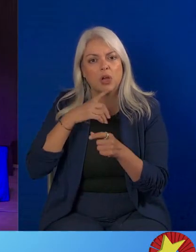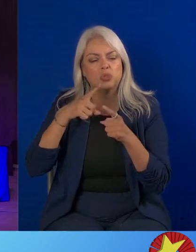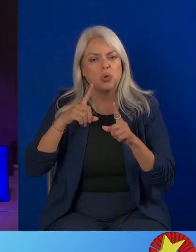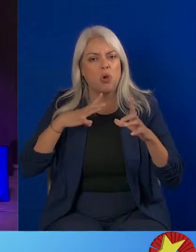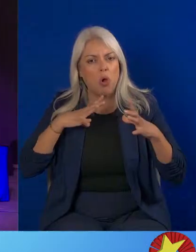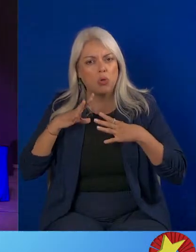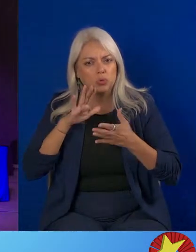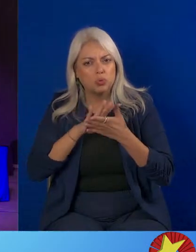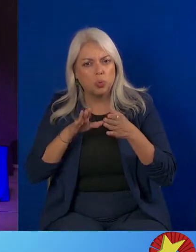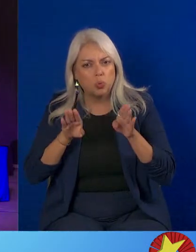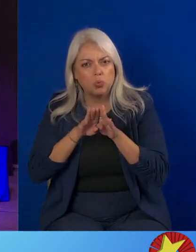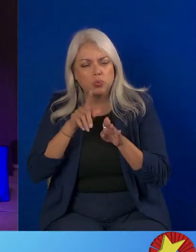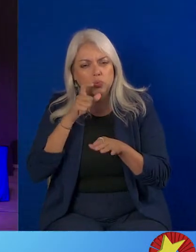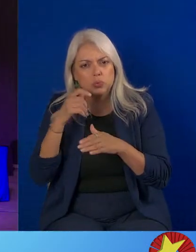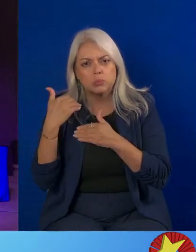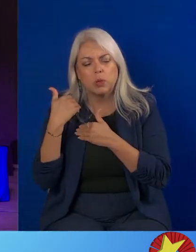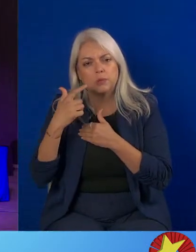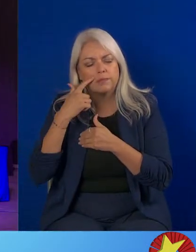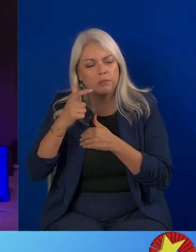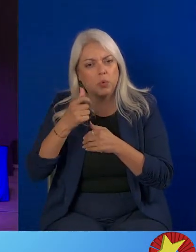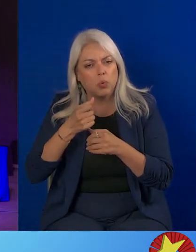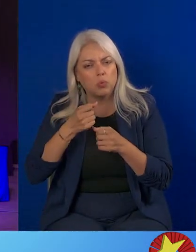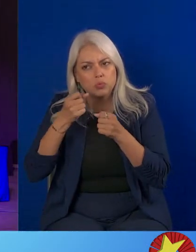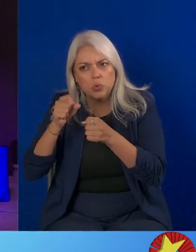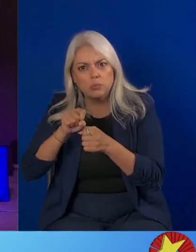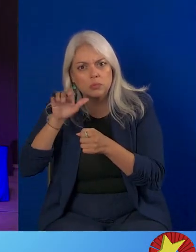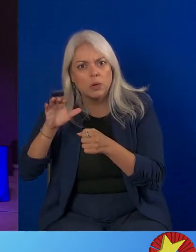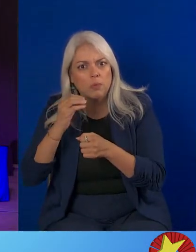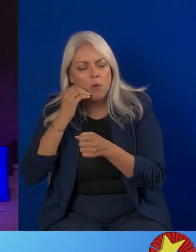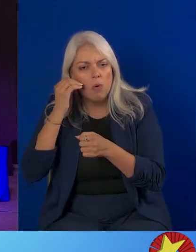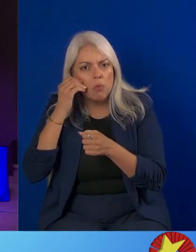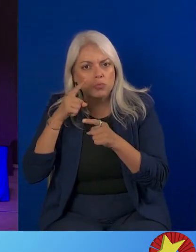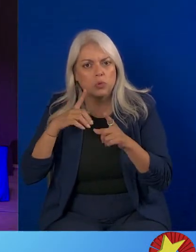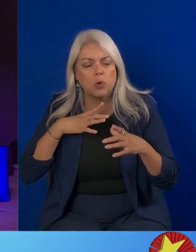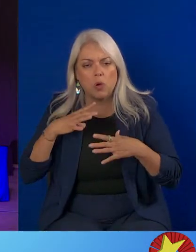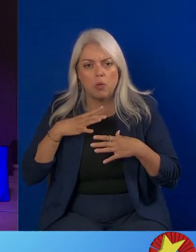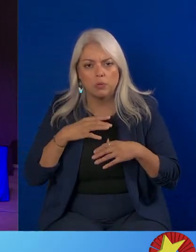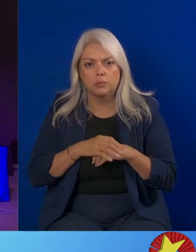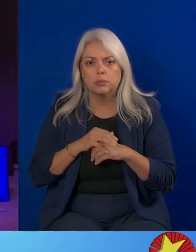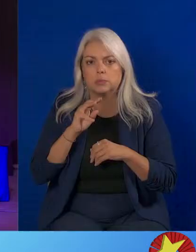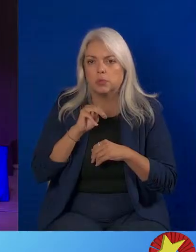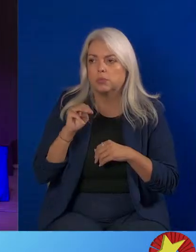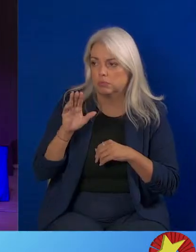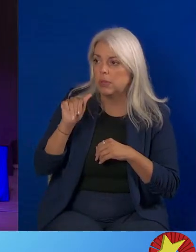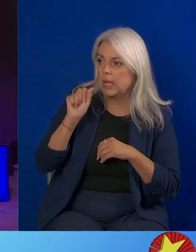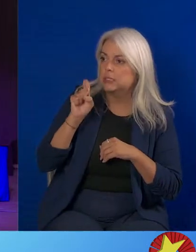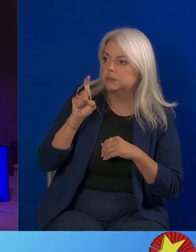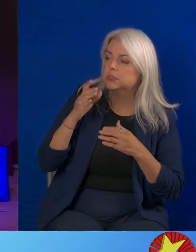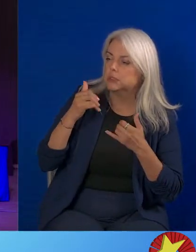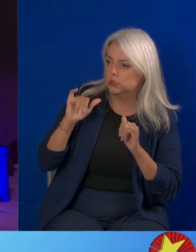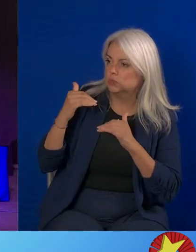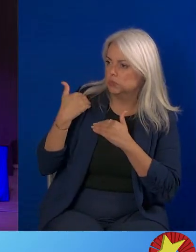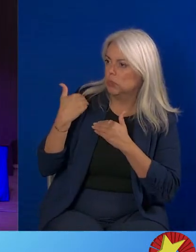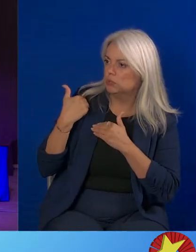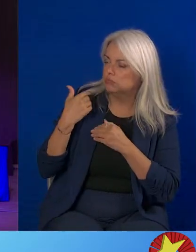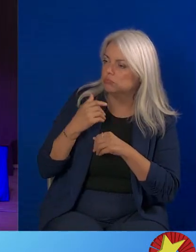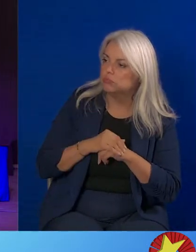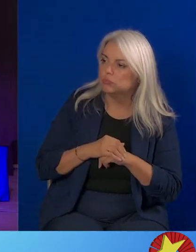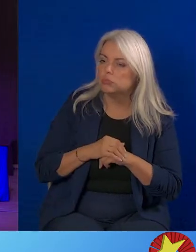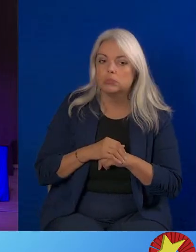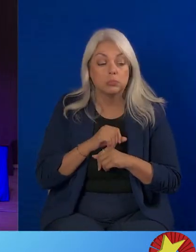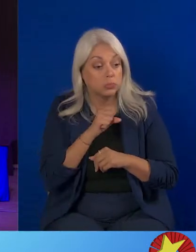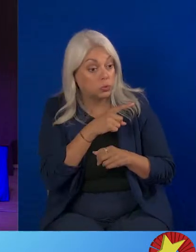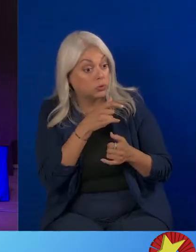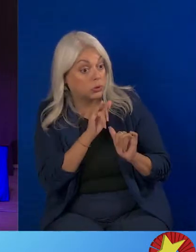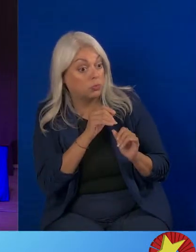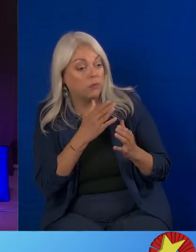is closed? Who's responsible for transporting the children home during holidays? I believe ASDB is. Okay, we're still doing that? Yes, I